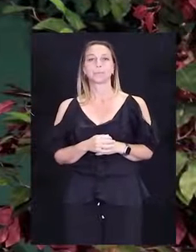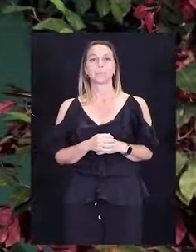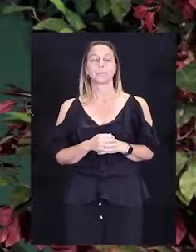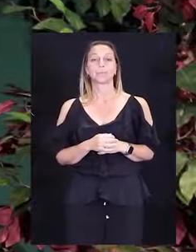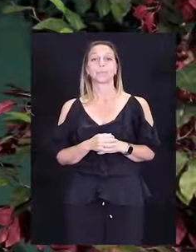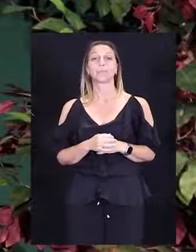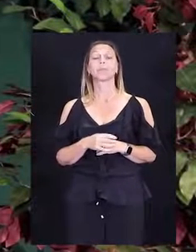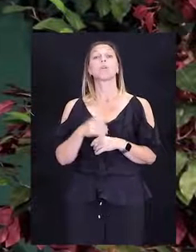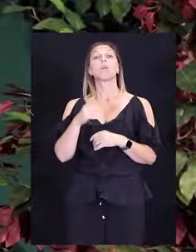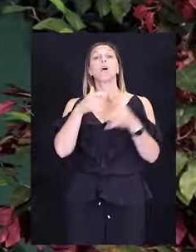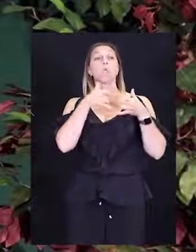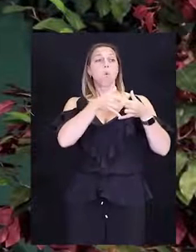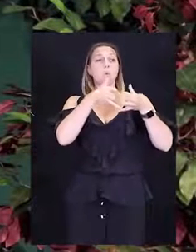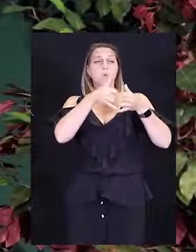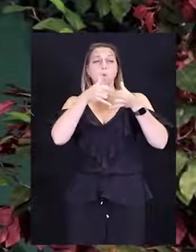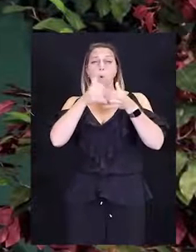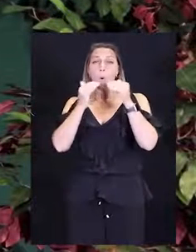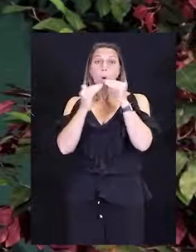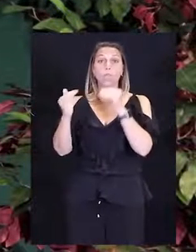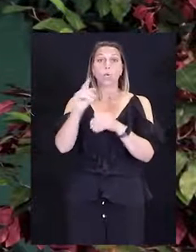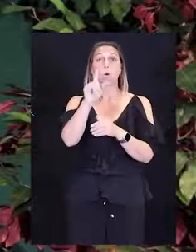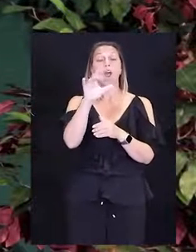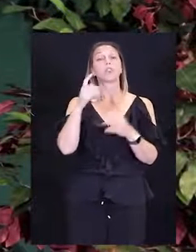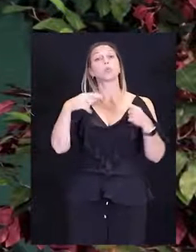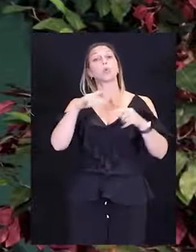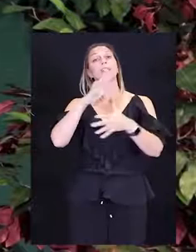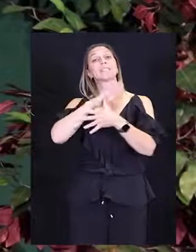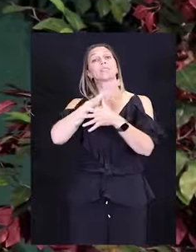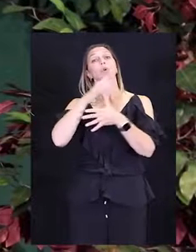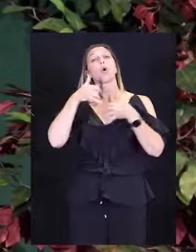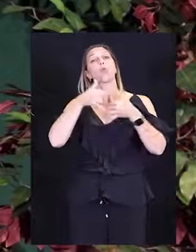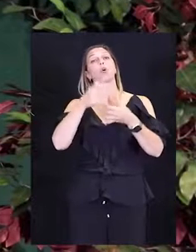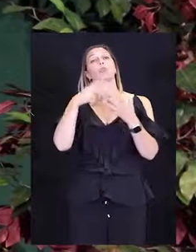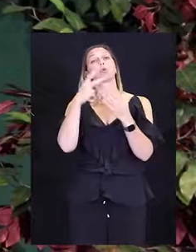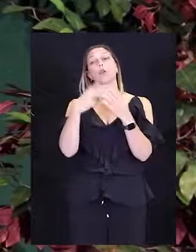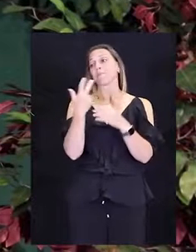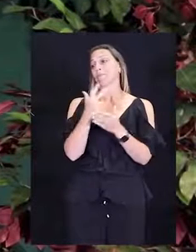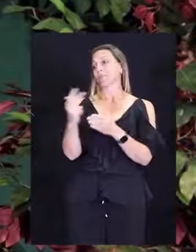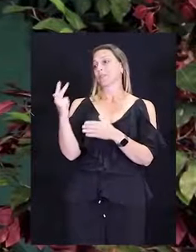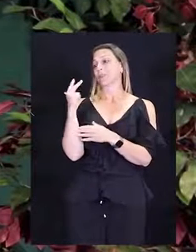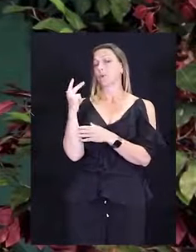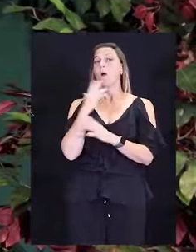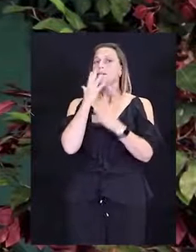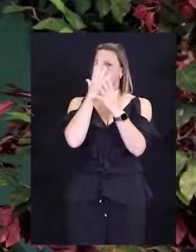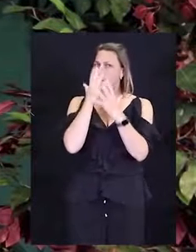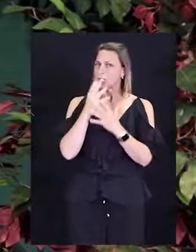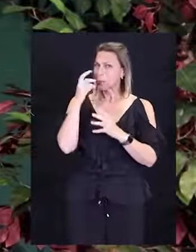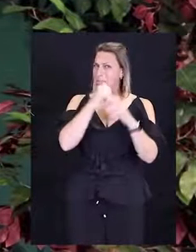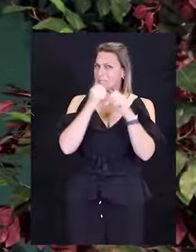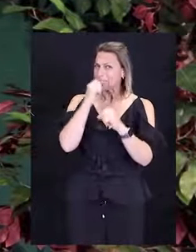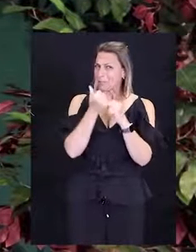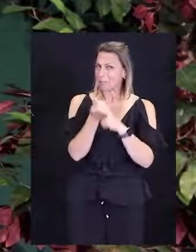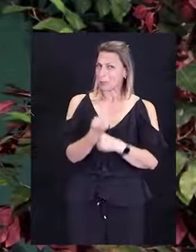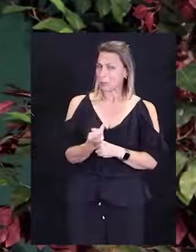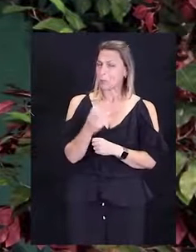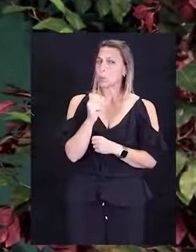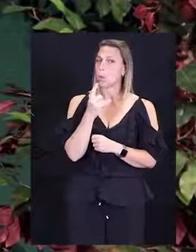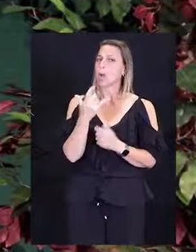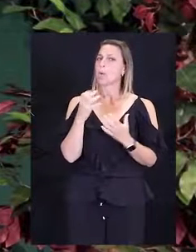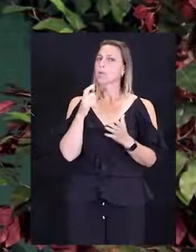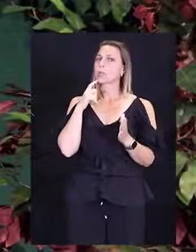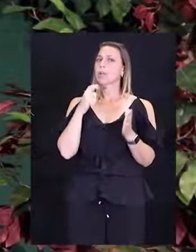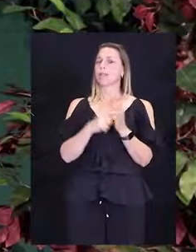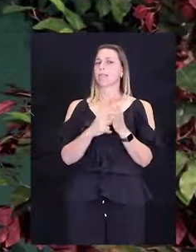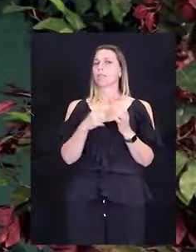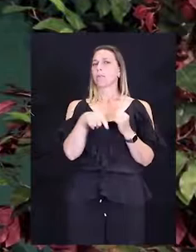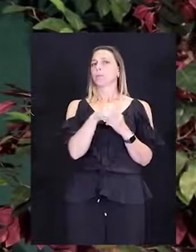We presented over 100 awards to our deserving seniors at our Senior Awards program 3 weeks ago. Unfortunately, we missed a couple, so at this